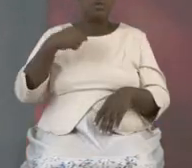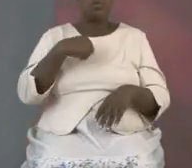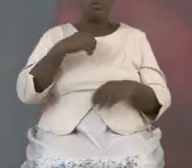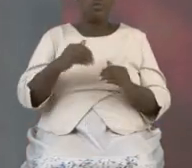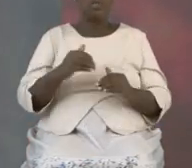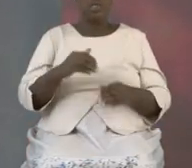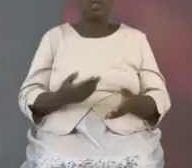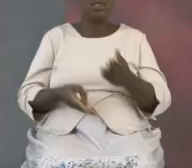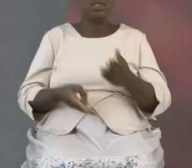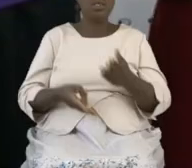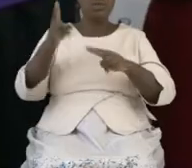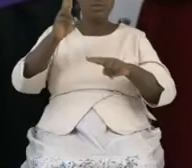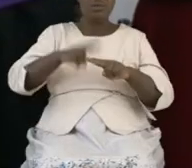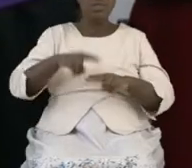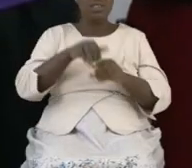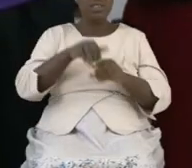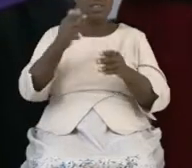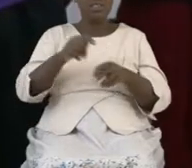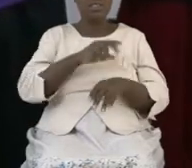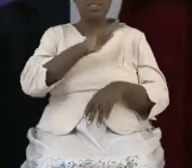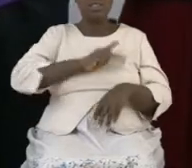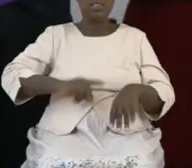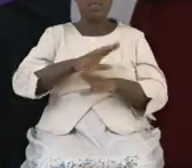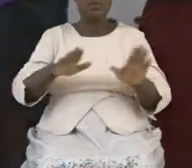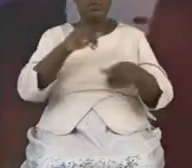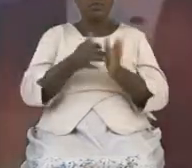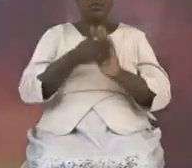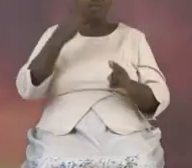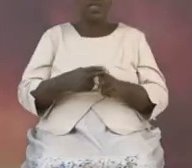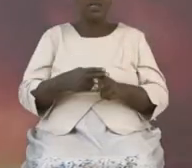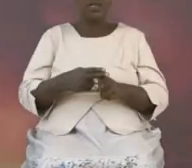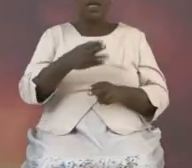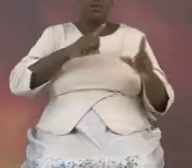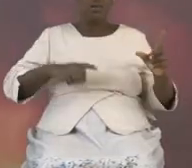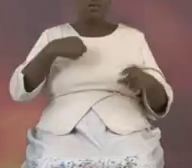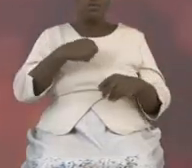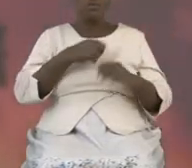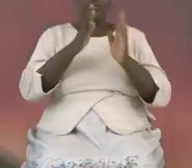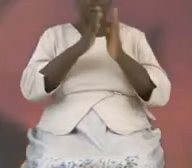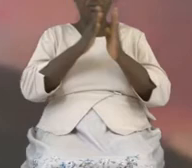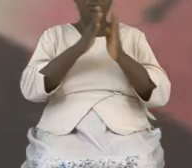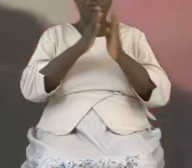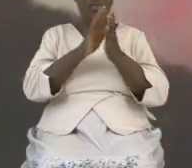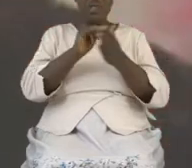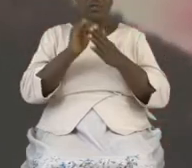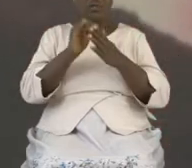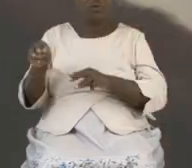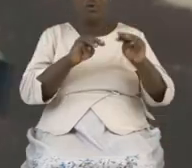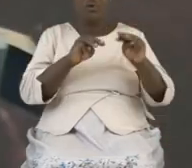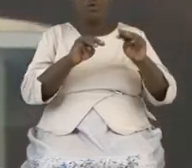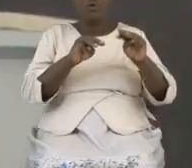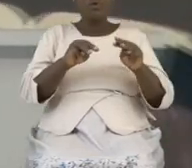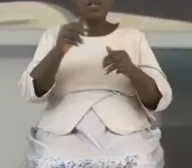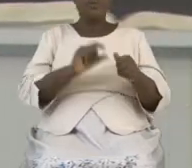in Jesus' name. And Lord, will transcend everywhere,